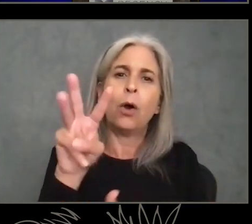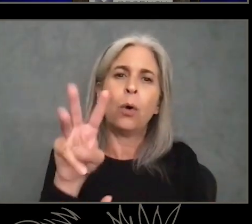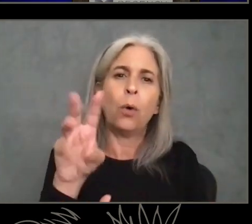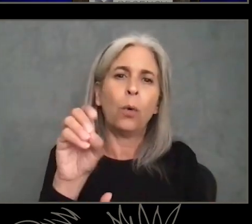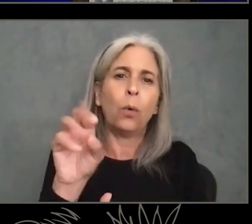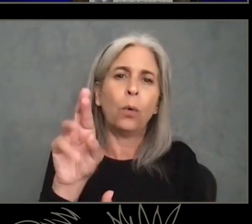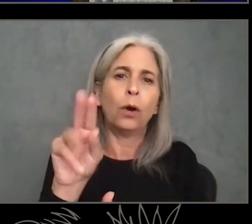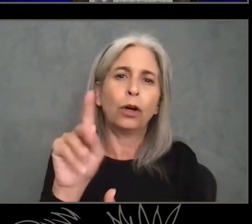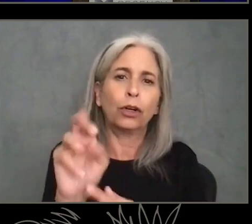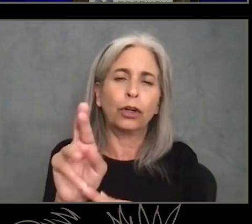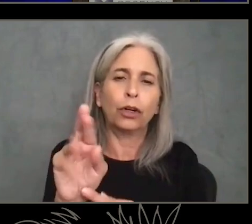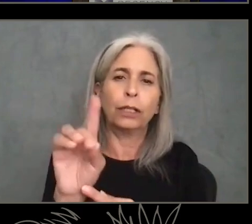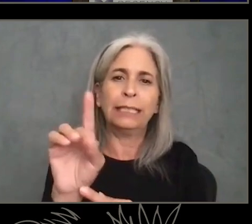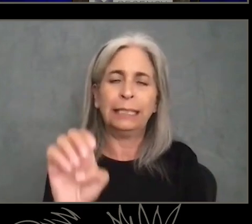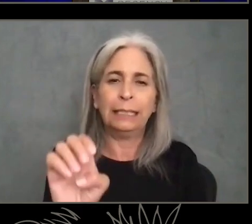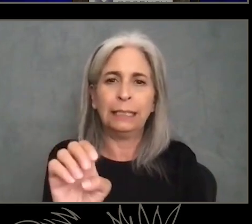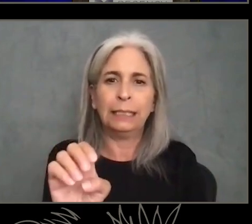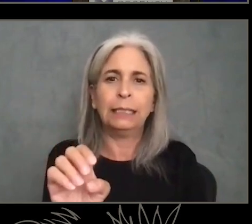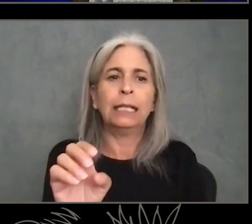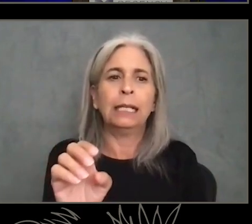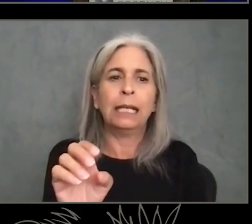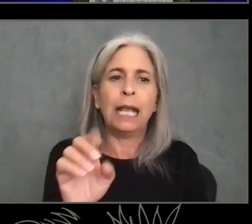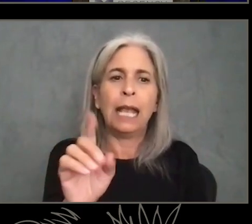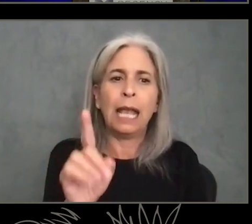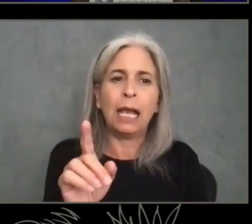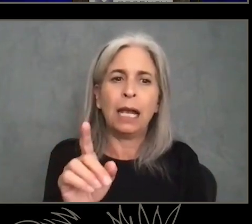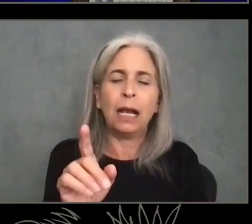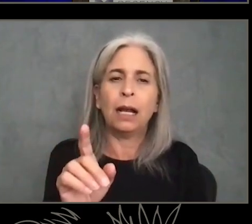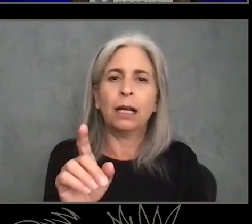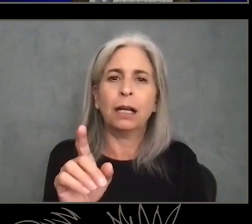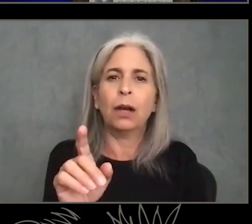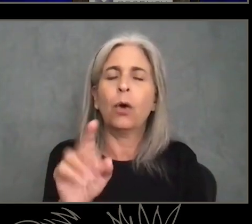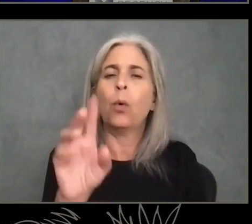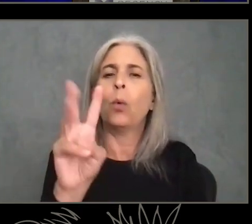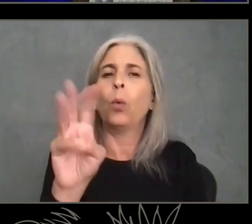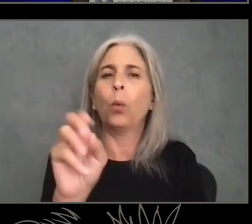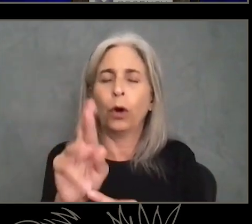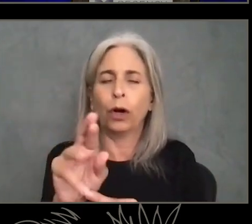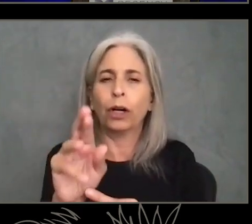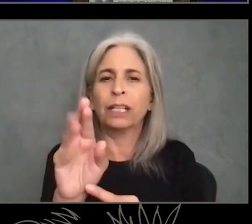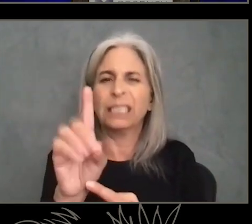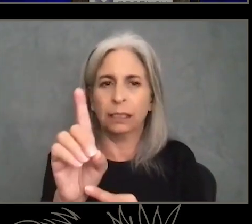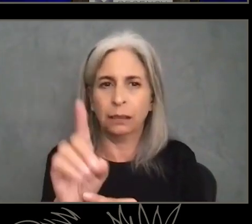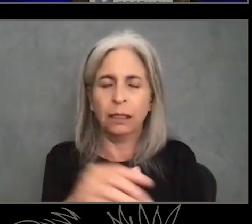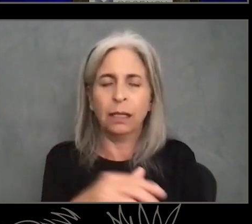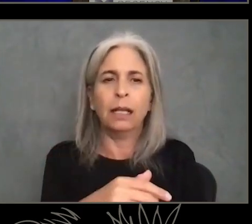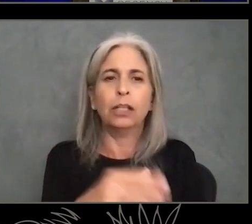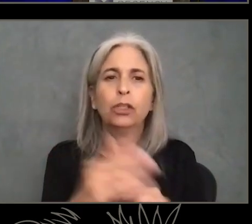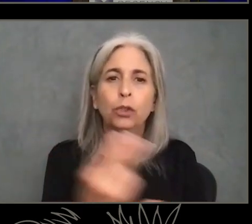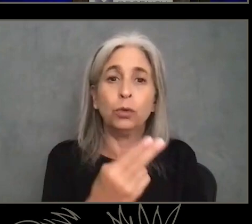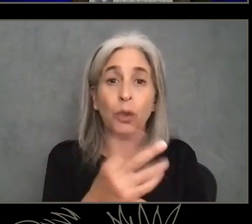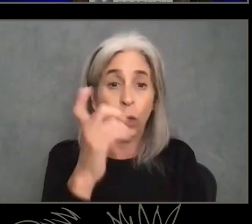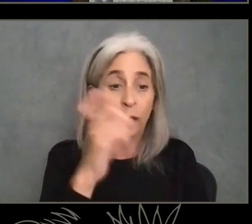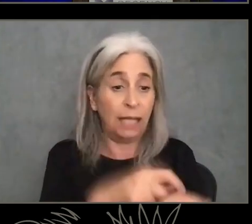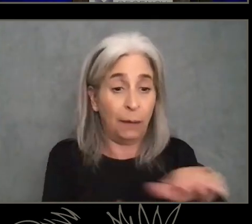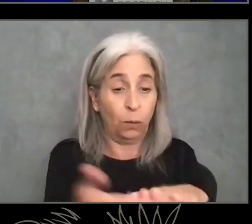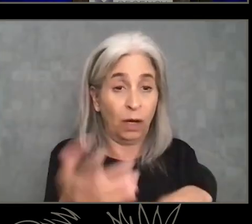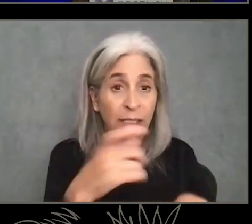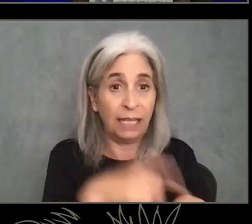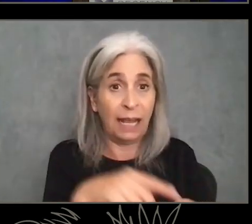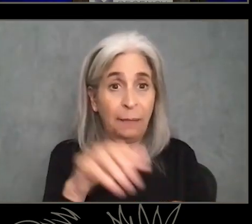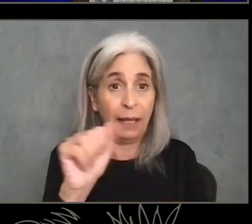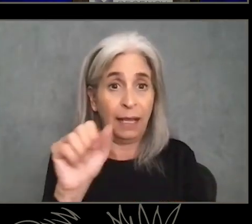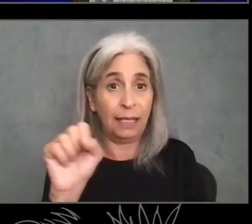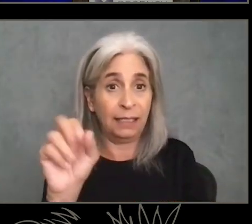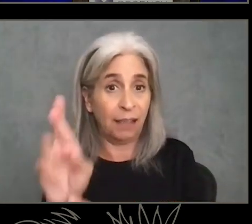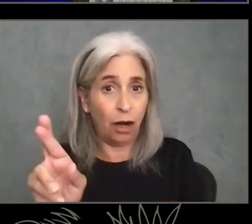that you can target, and you can use this to build where you could have runtime agnostic SSR, whether you're targeting